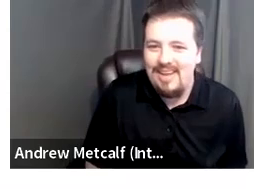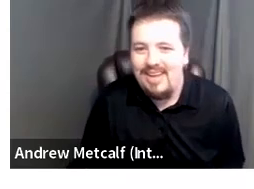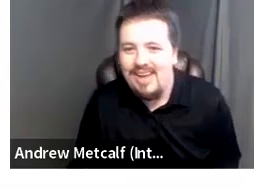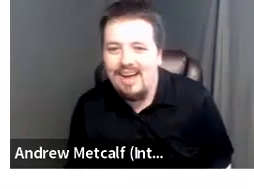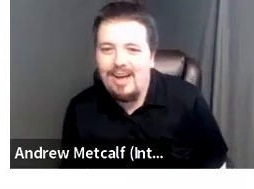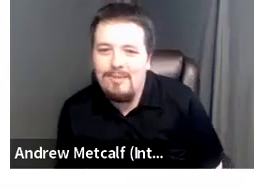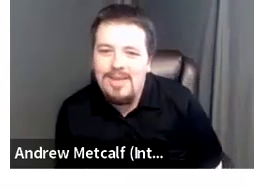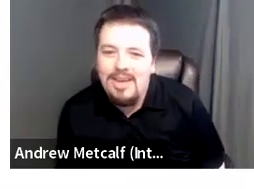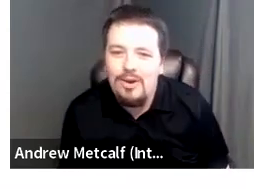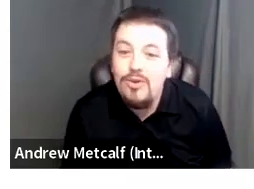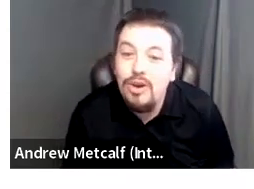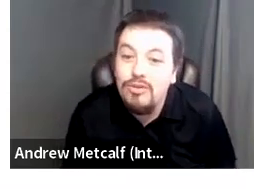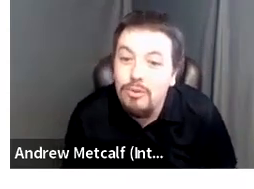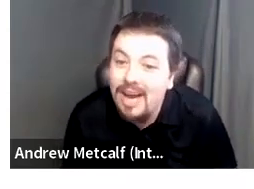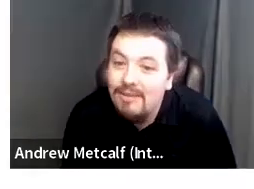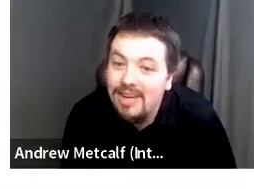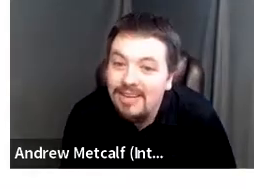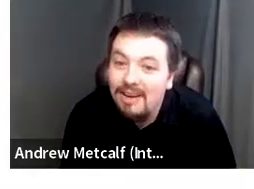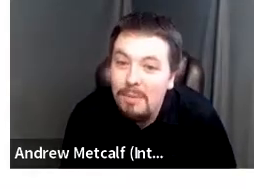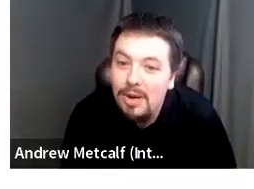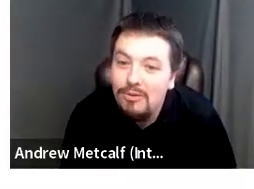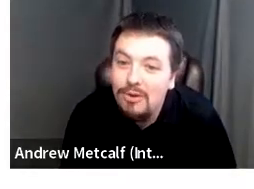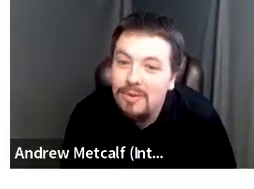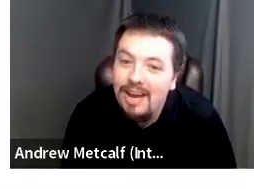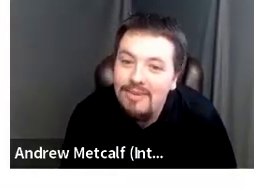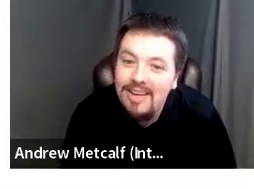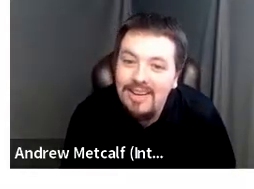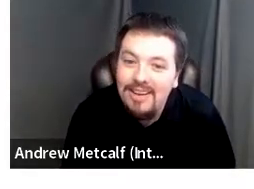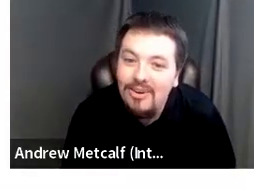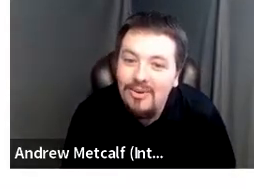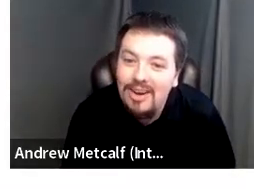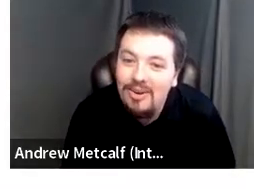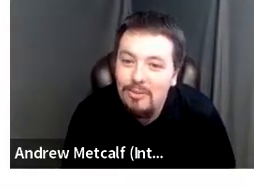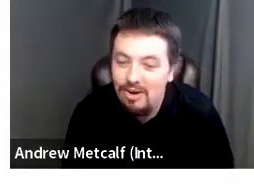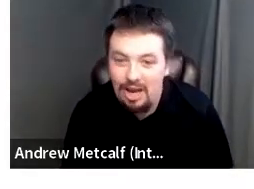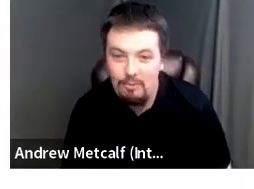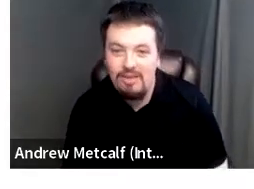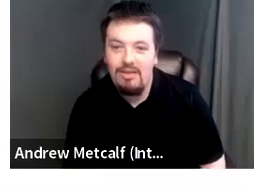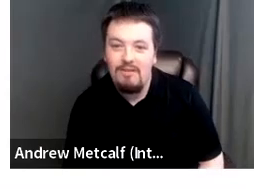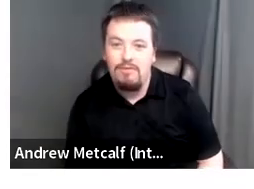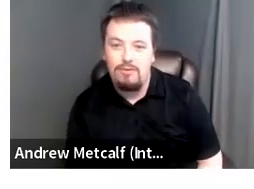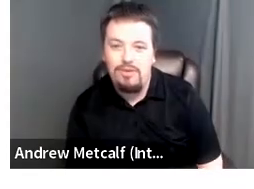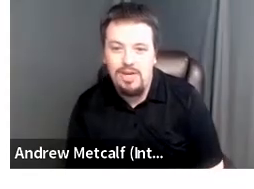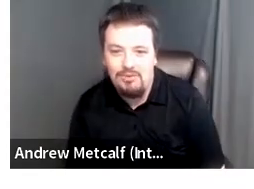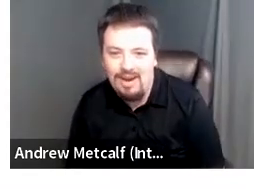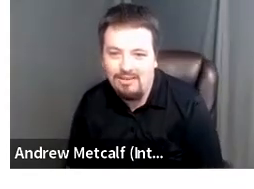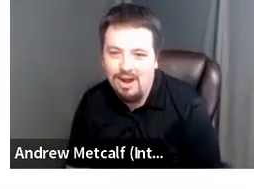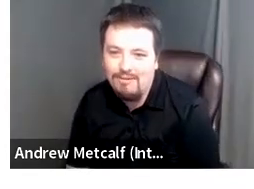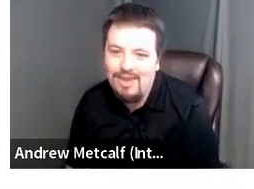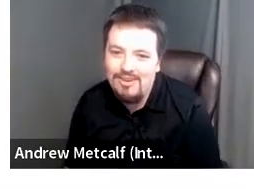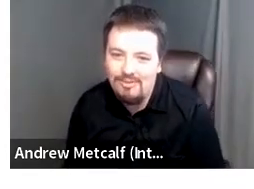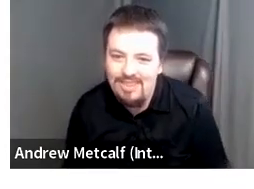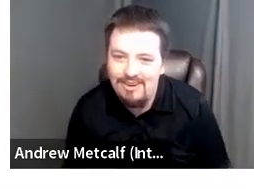something. You can go scuba diving. Deaf people can go scuba diving, go down under the water, and we can still have a full